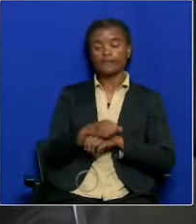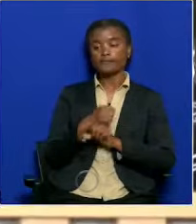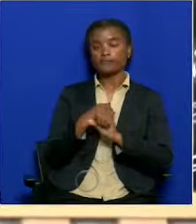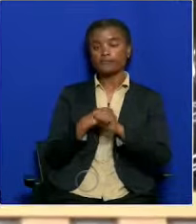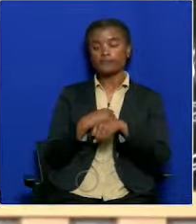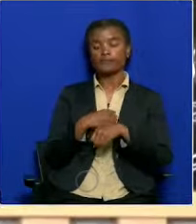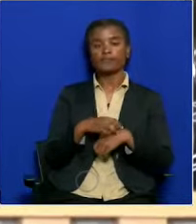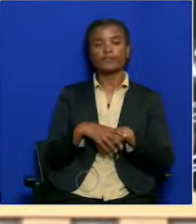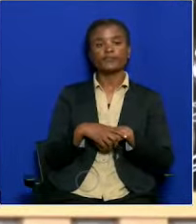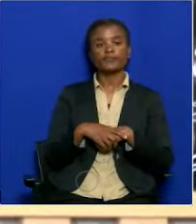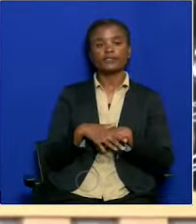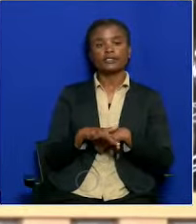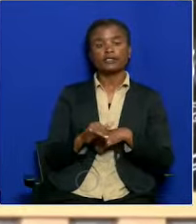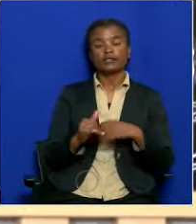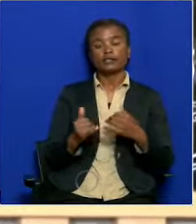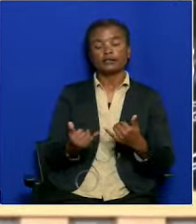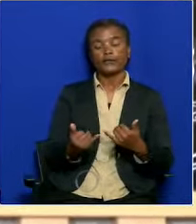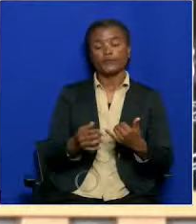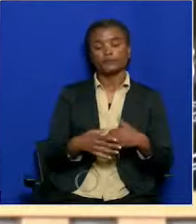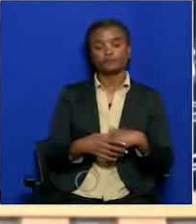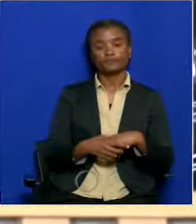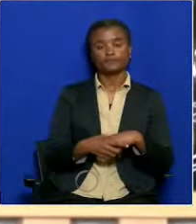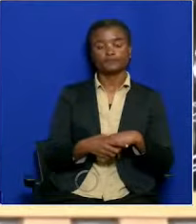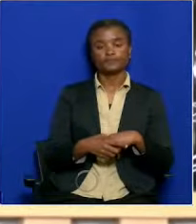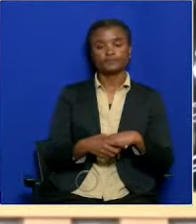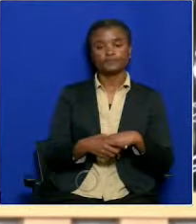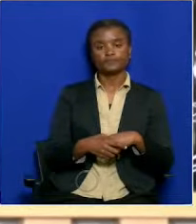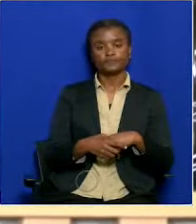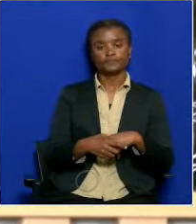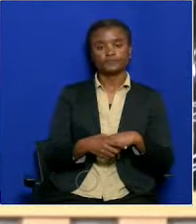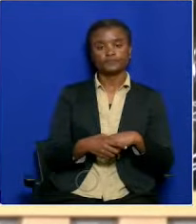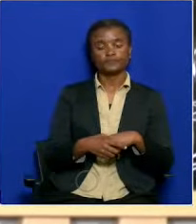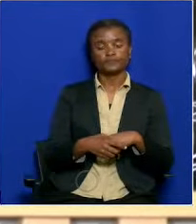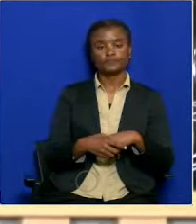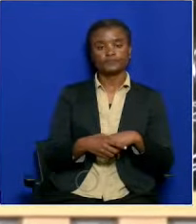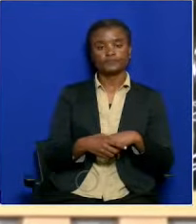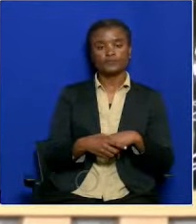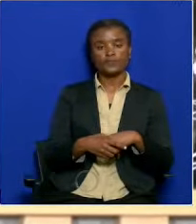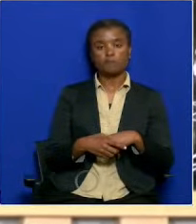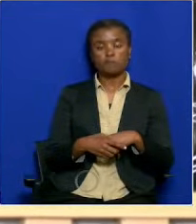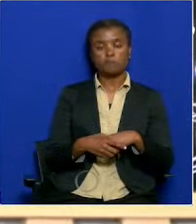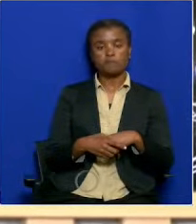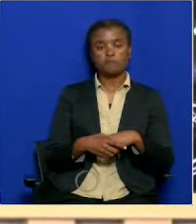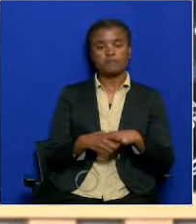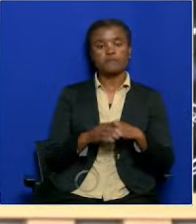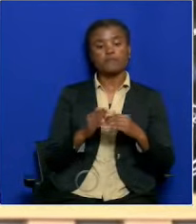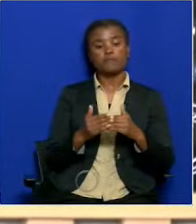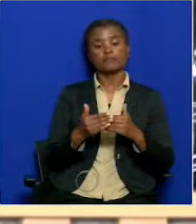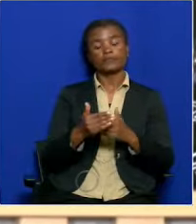Now, if you continue to the following month, 6 October,